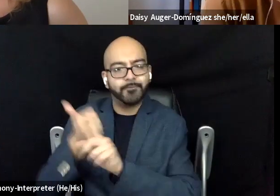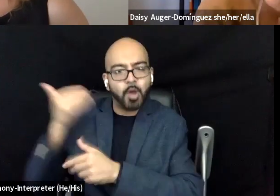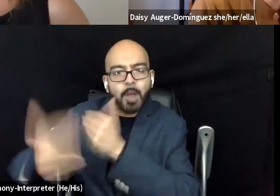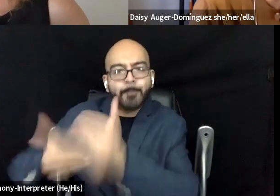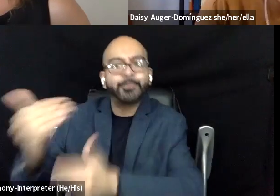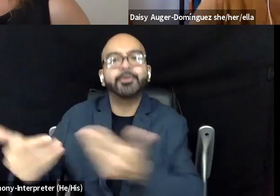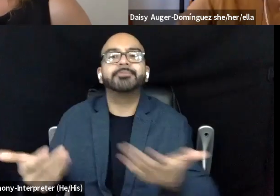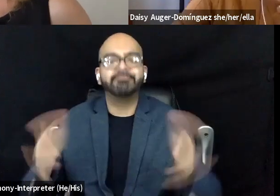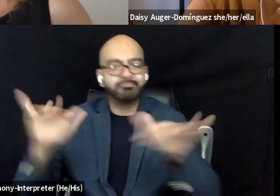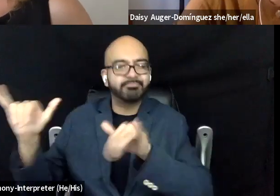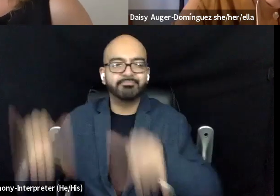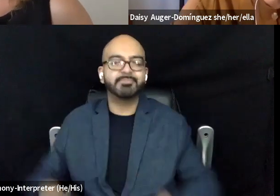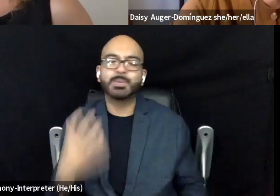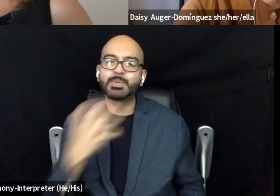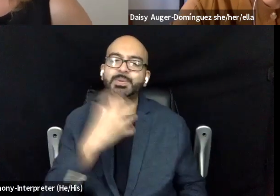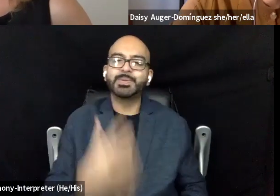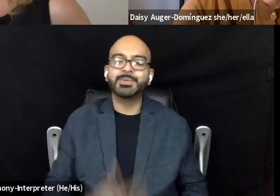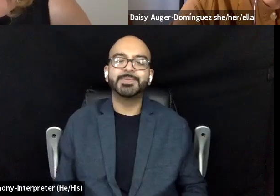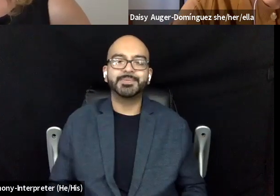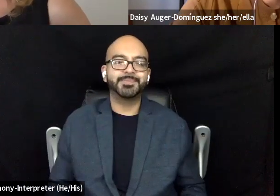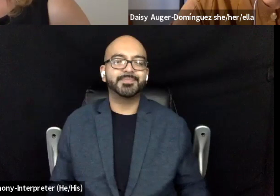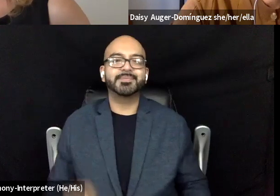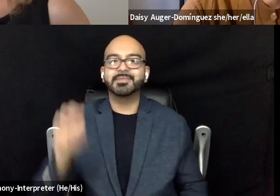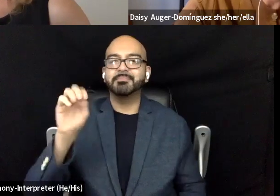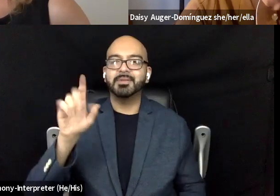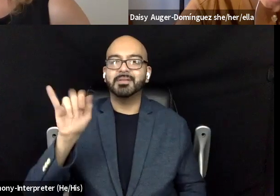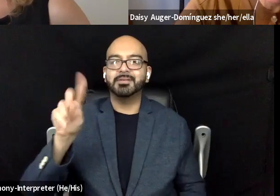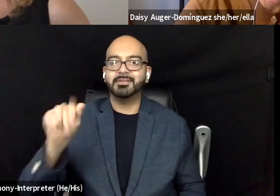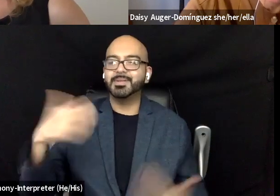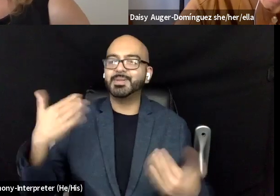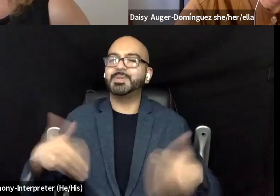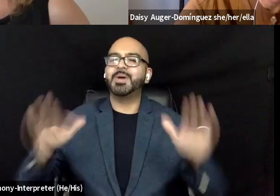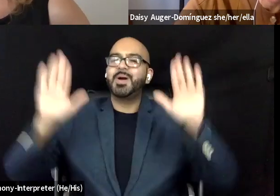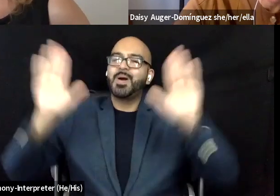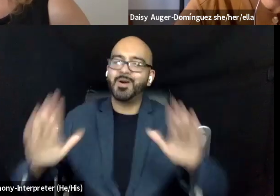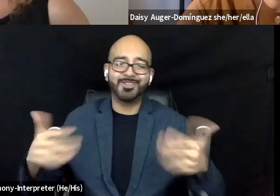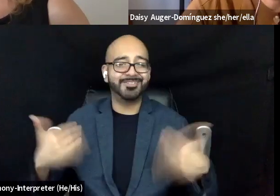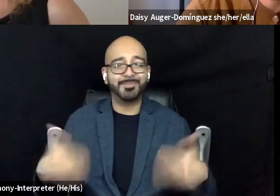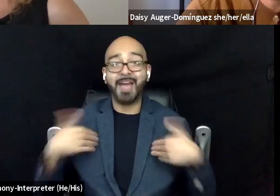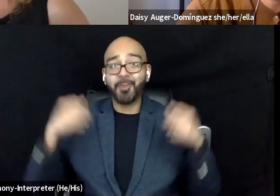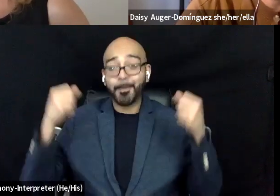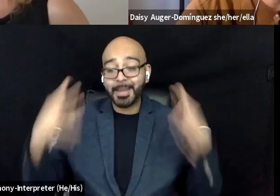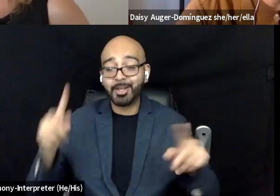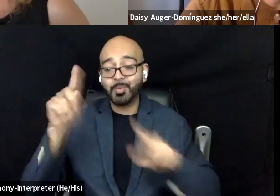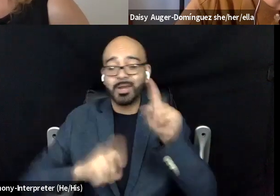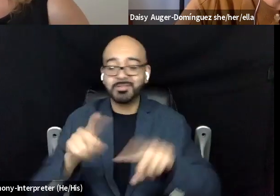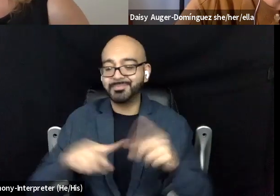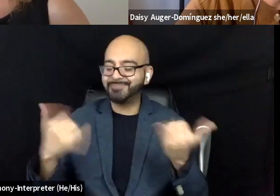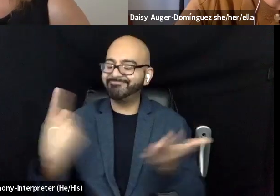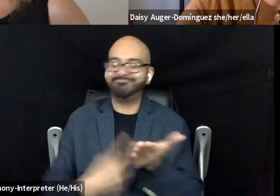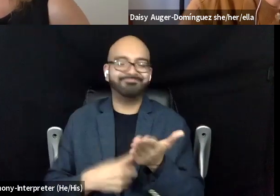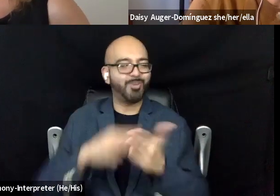others. Awesome. There's so many more great questions and we unfortunately can't get to them all. So Starlet, Deborah,